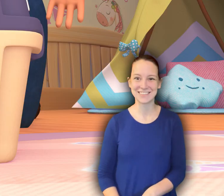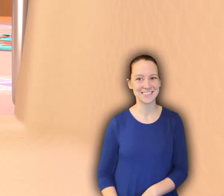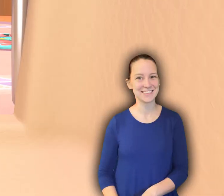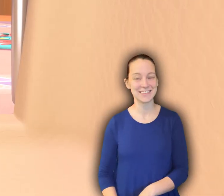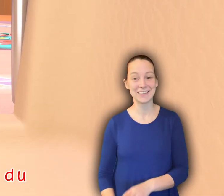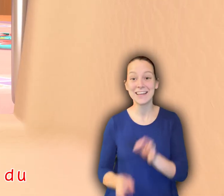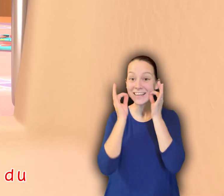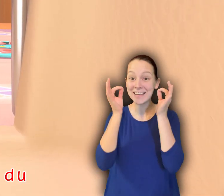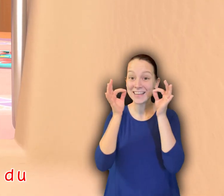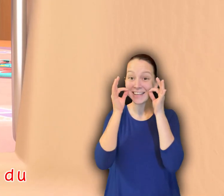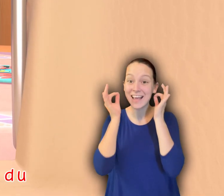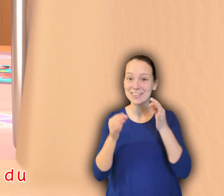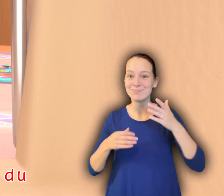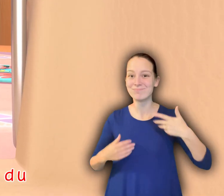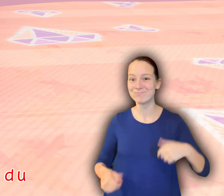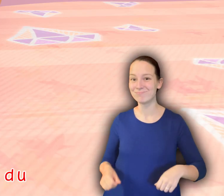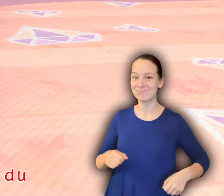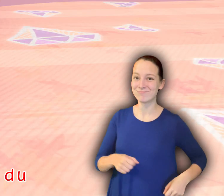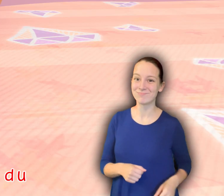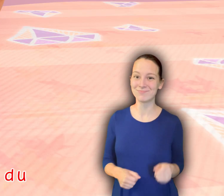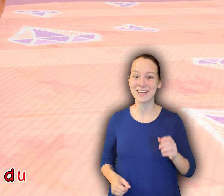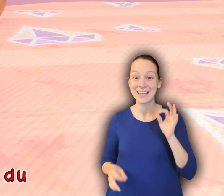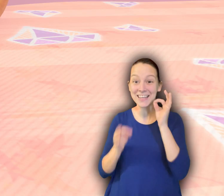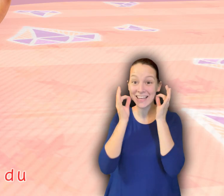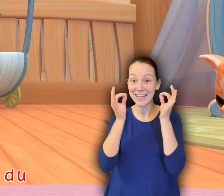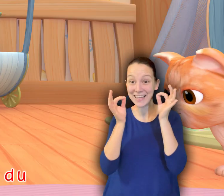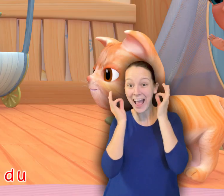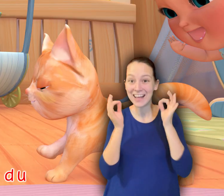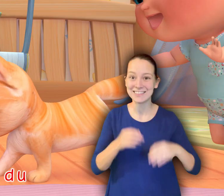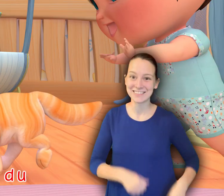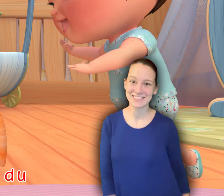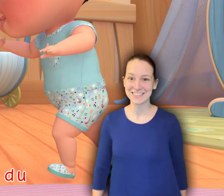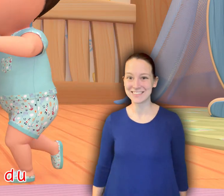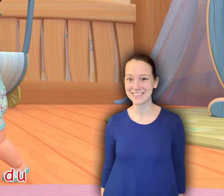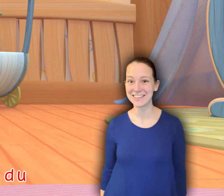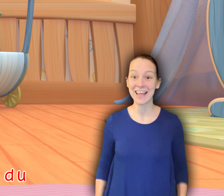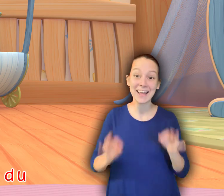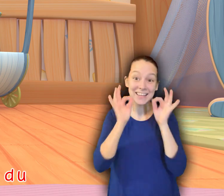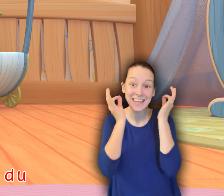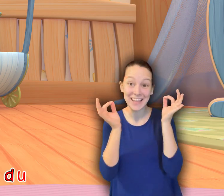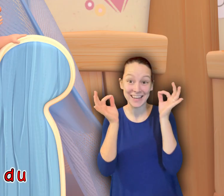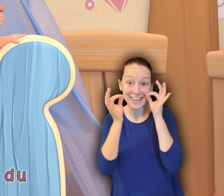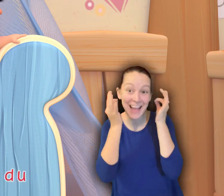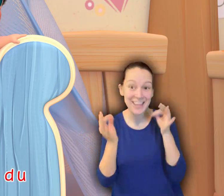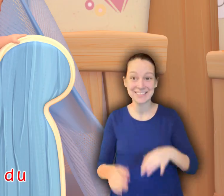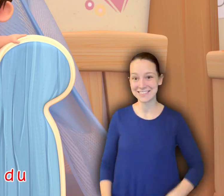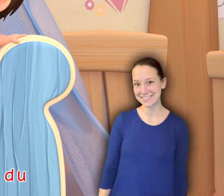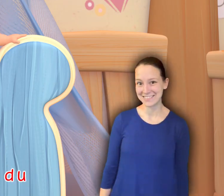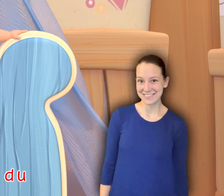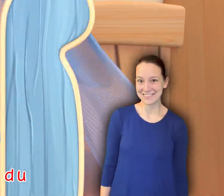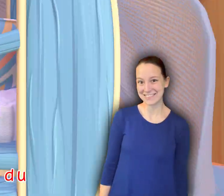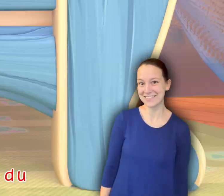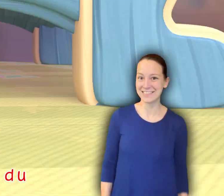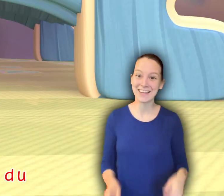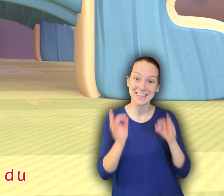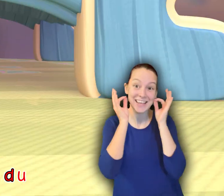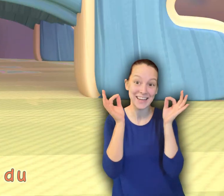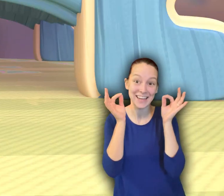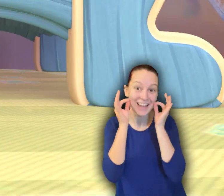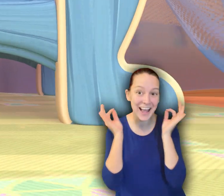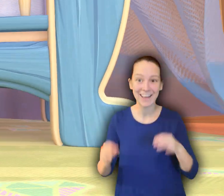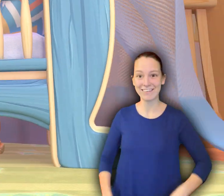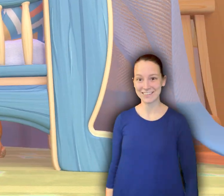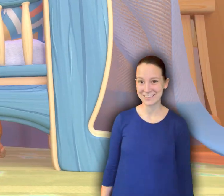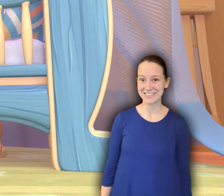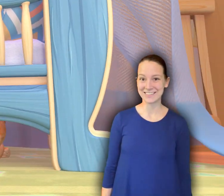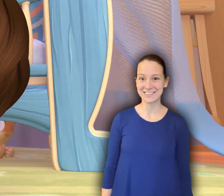cat kitty cat C kitty cat kitty cat